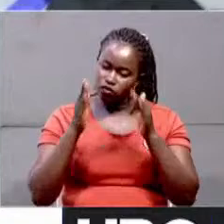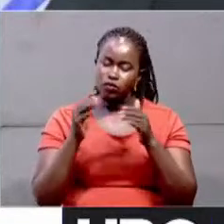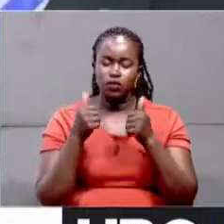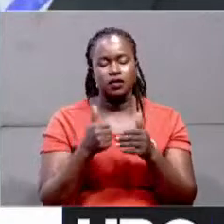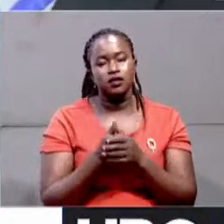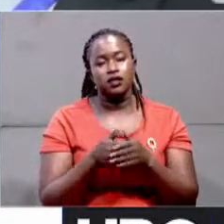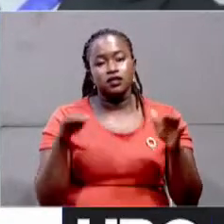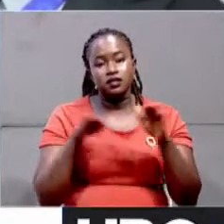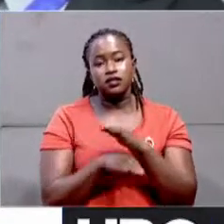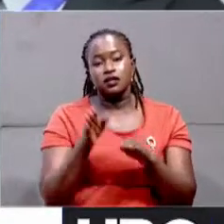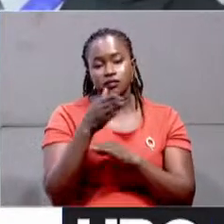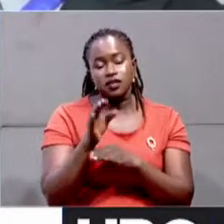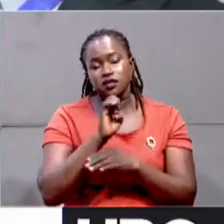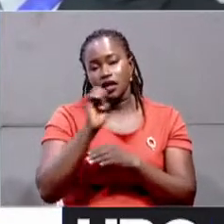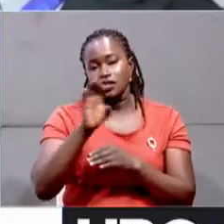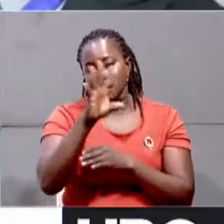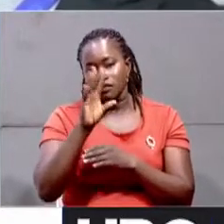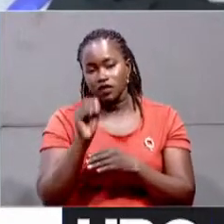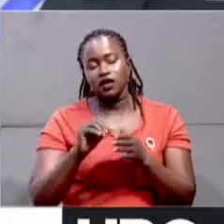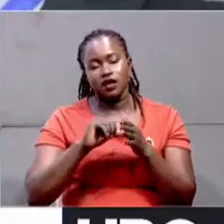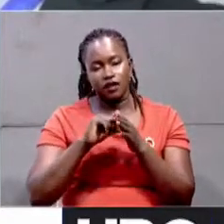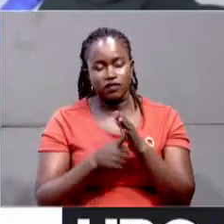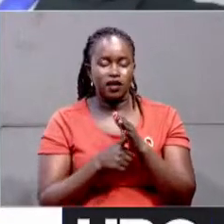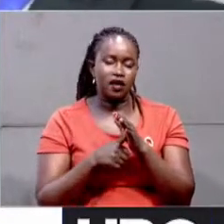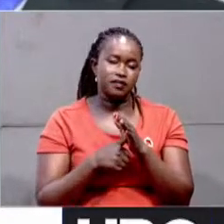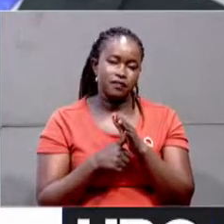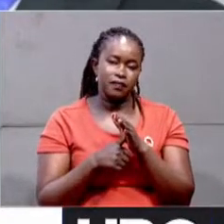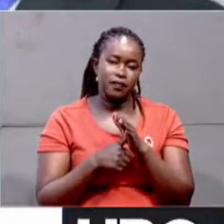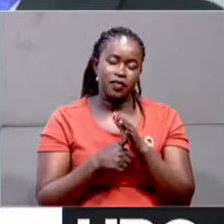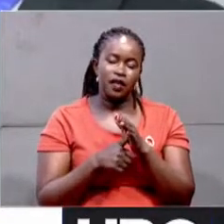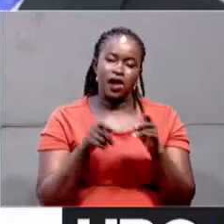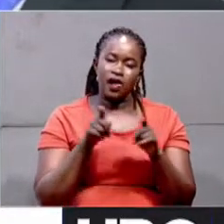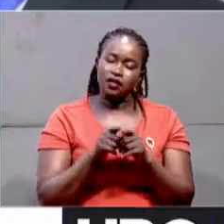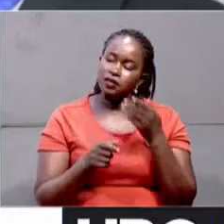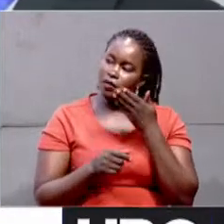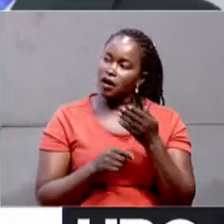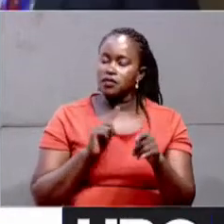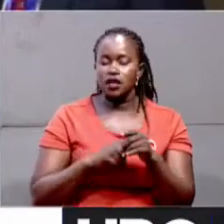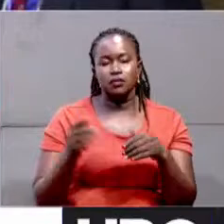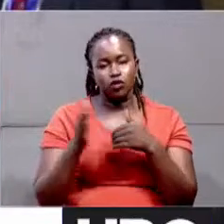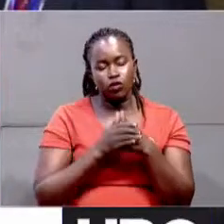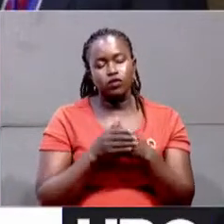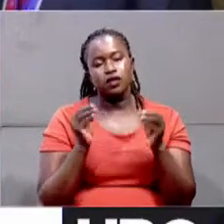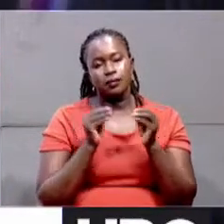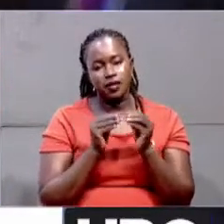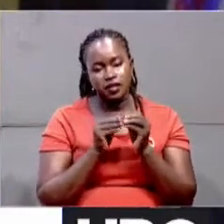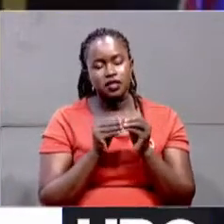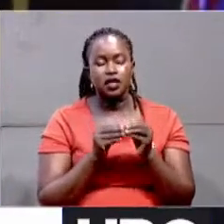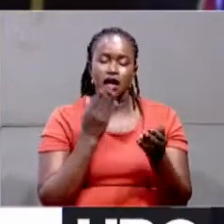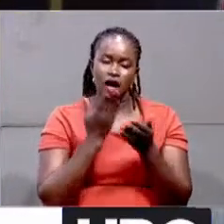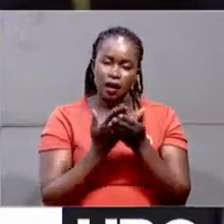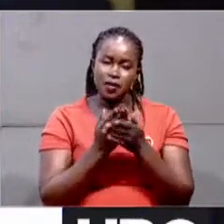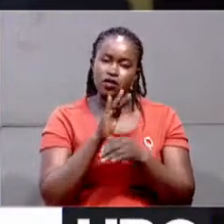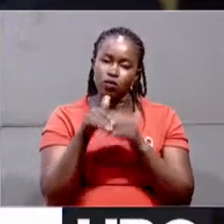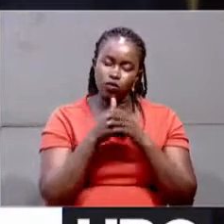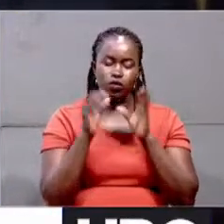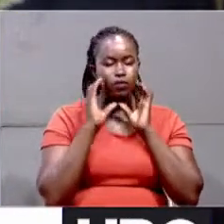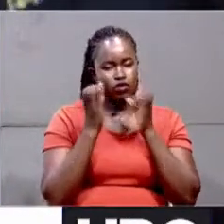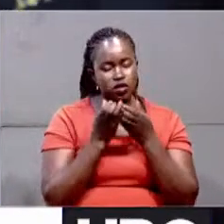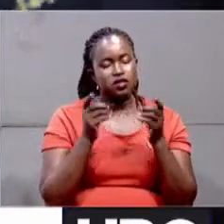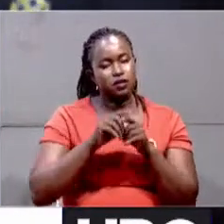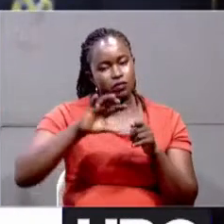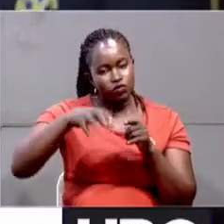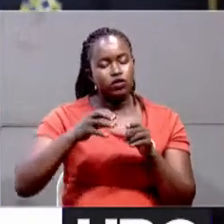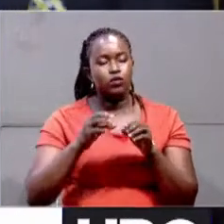The State Minister for East African Affairs, Magode Ikwia, officiated the closing of the meeting and appealed to all communities and regional